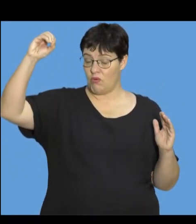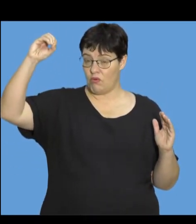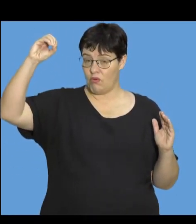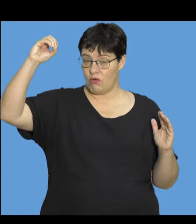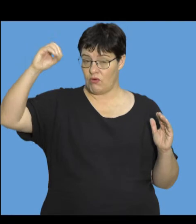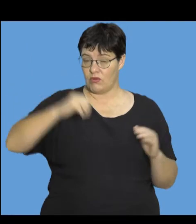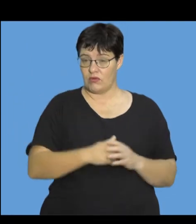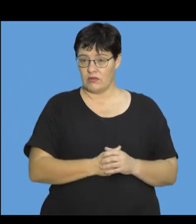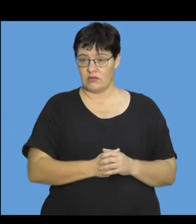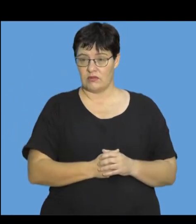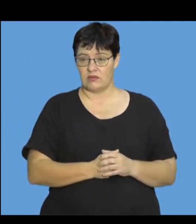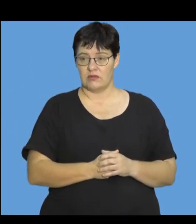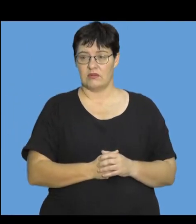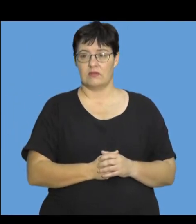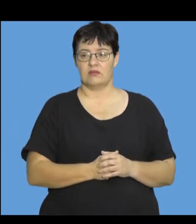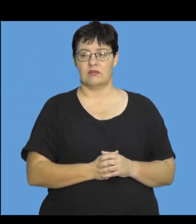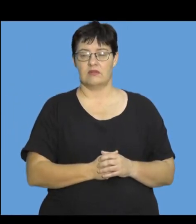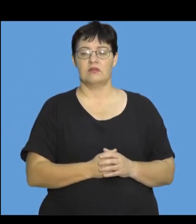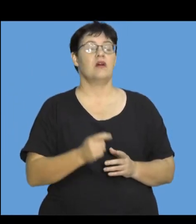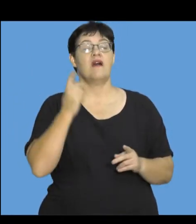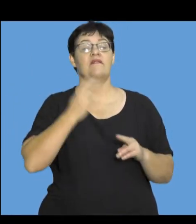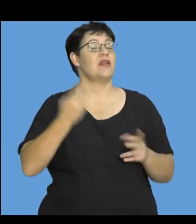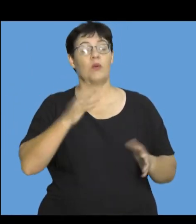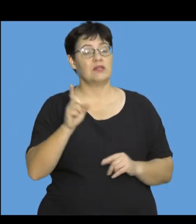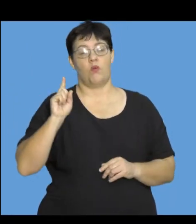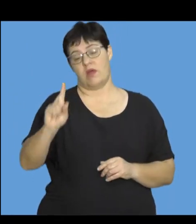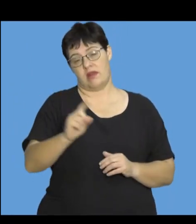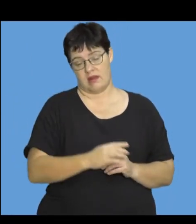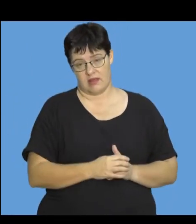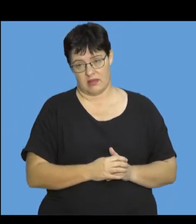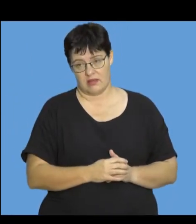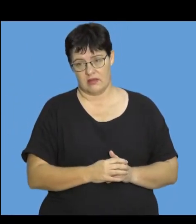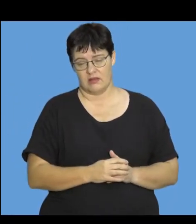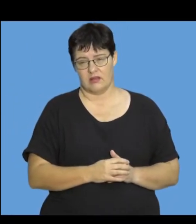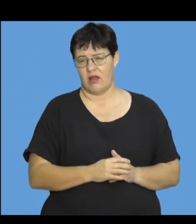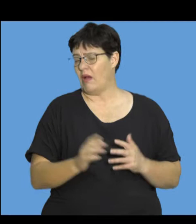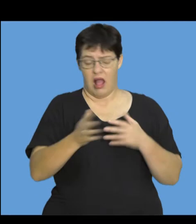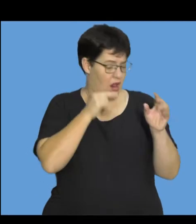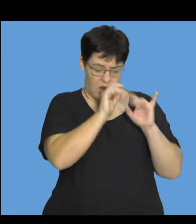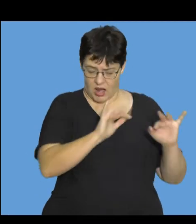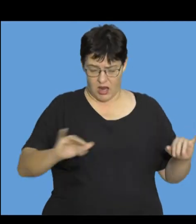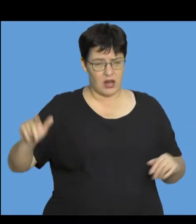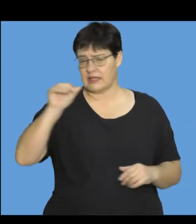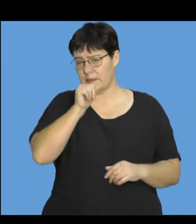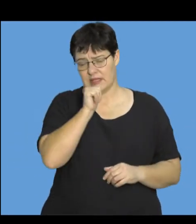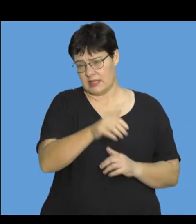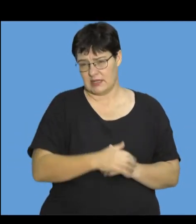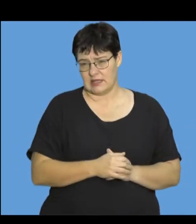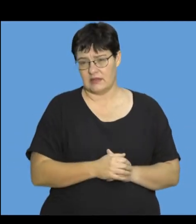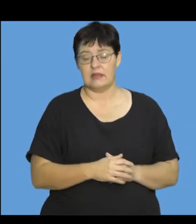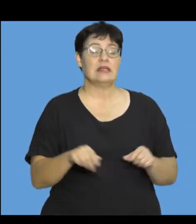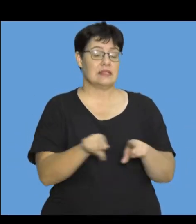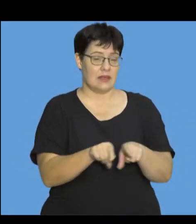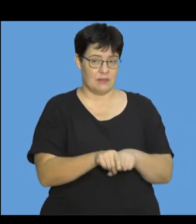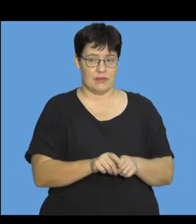them, and then I raise this to the exponent of 0. The final answer will just be 1. It doesn't matter what you have inside there.